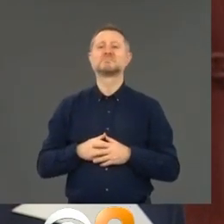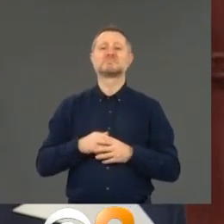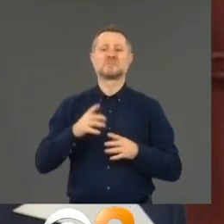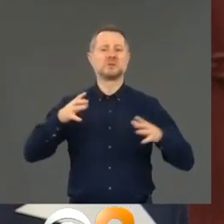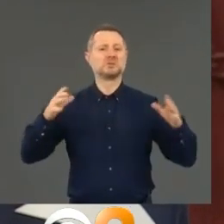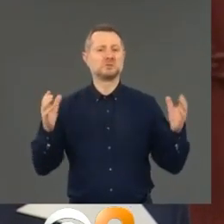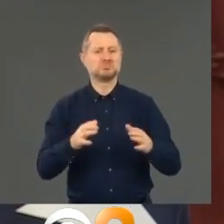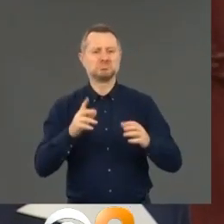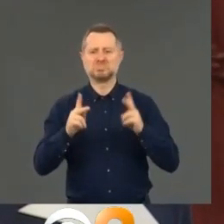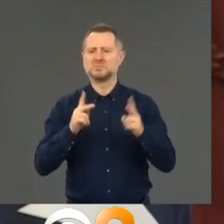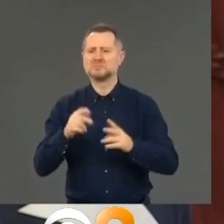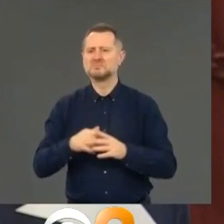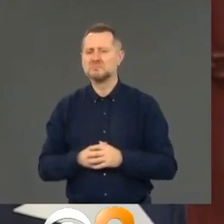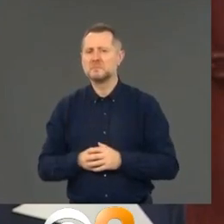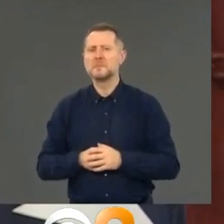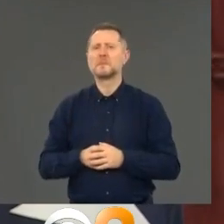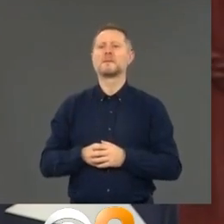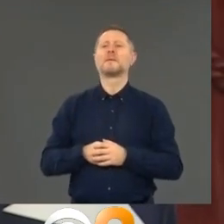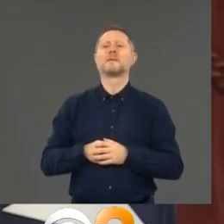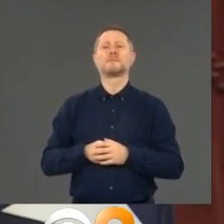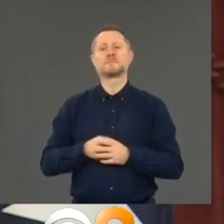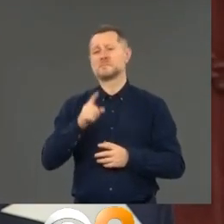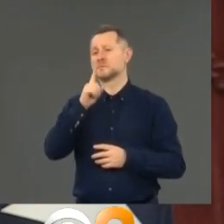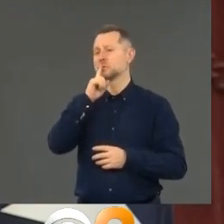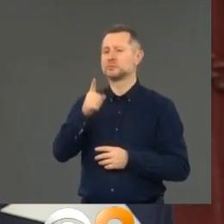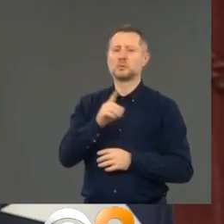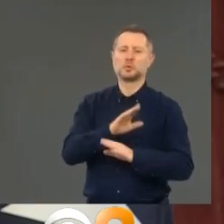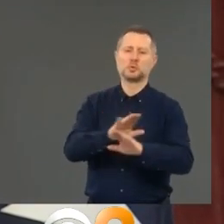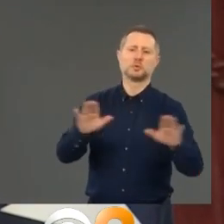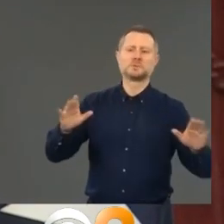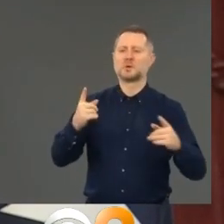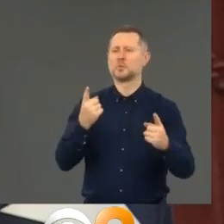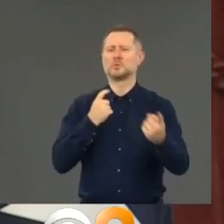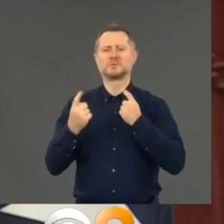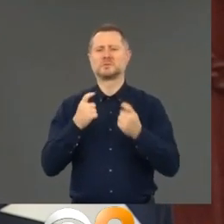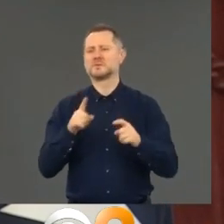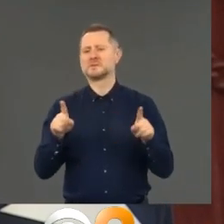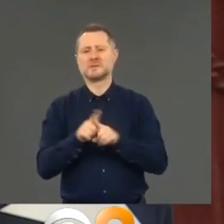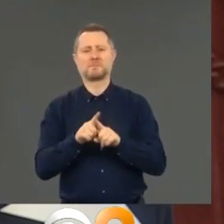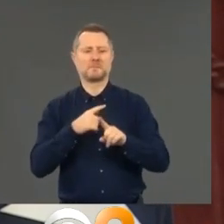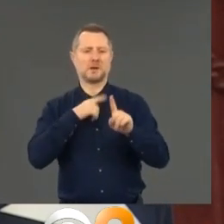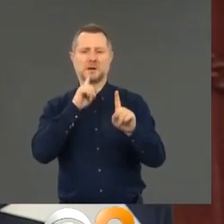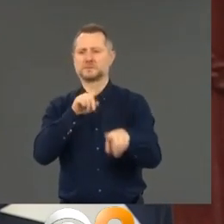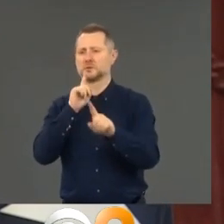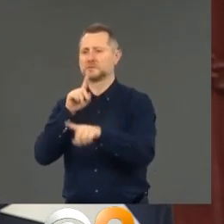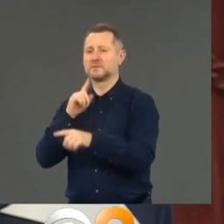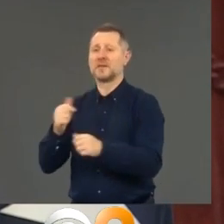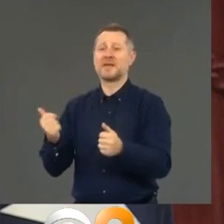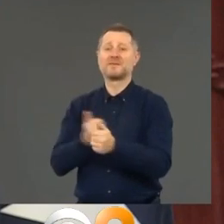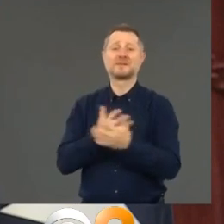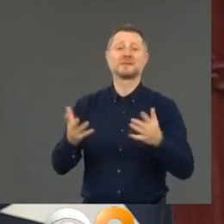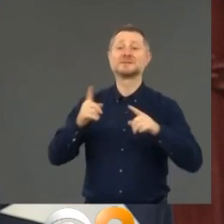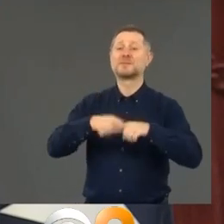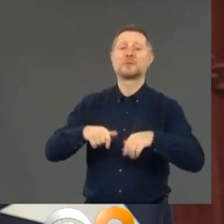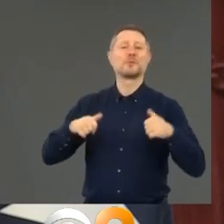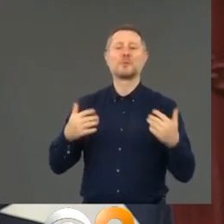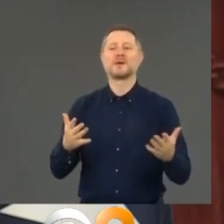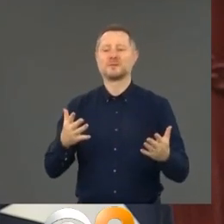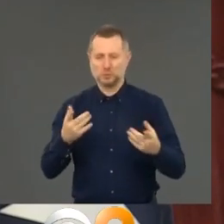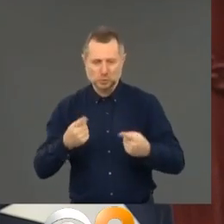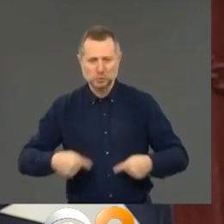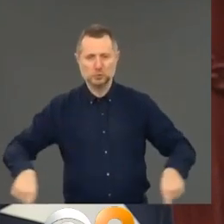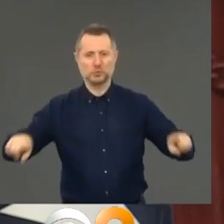it's the same answer to all of these questions, right? It depends on how people act. You can have a safe gathering